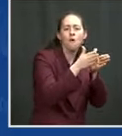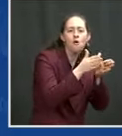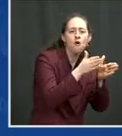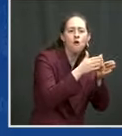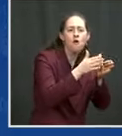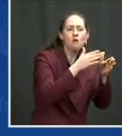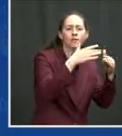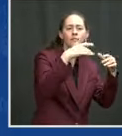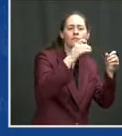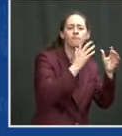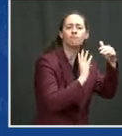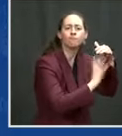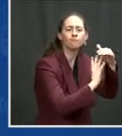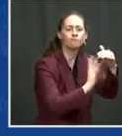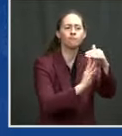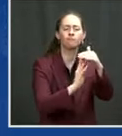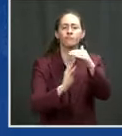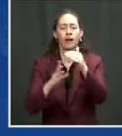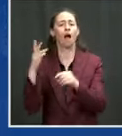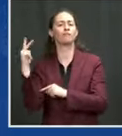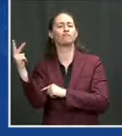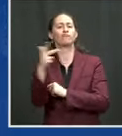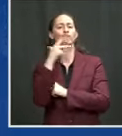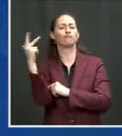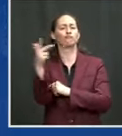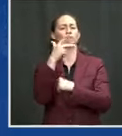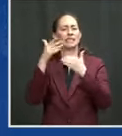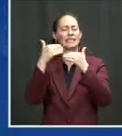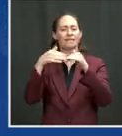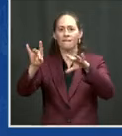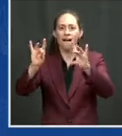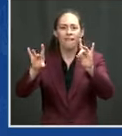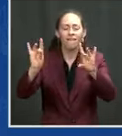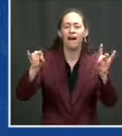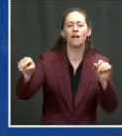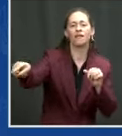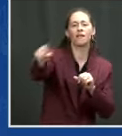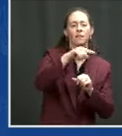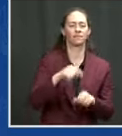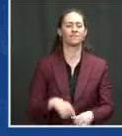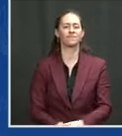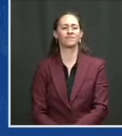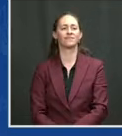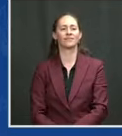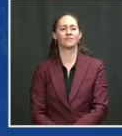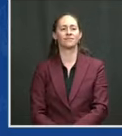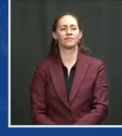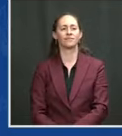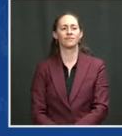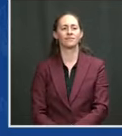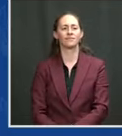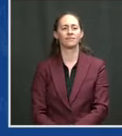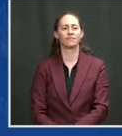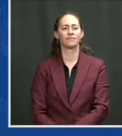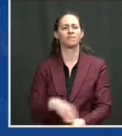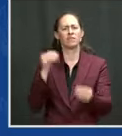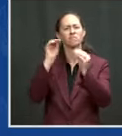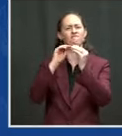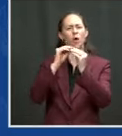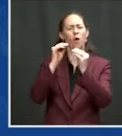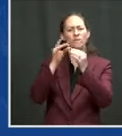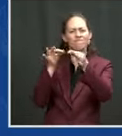And we've recently made significant new investments around vaccine education, including funds to help states and community